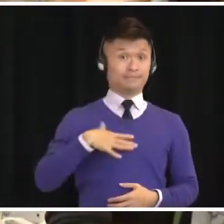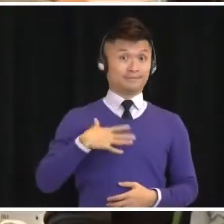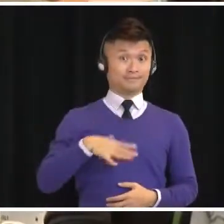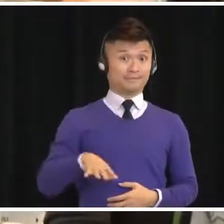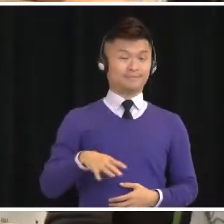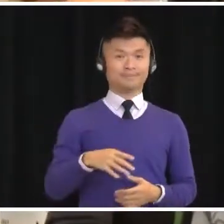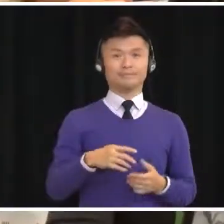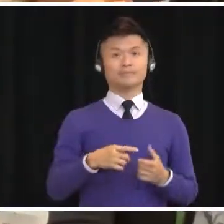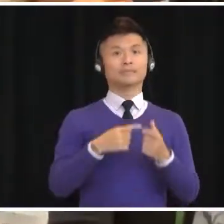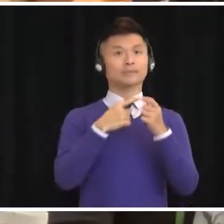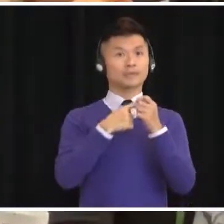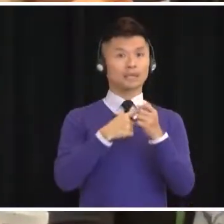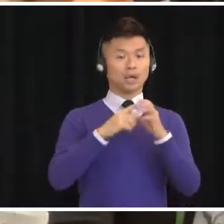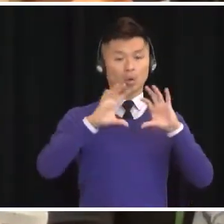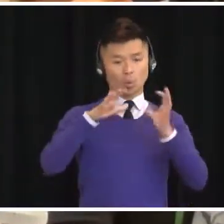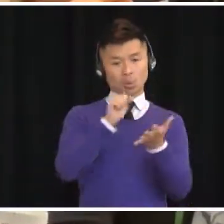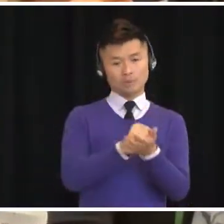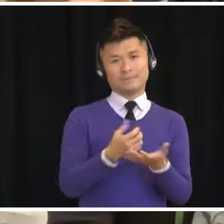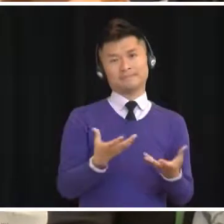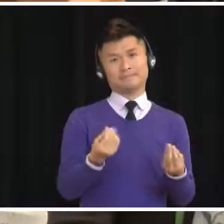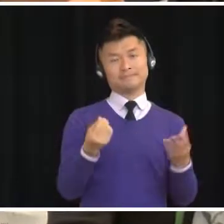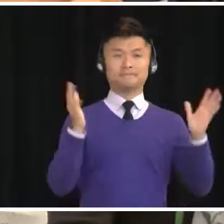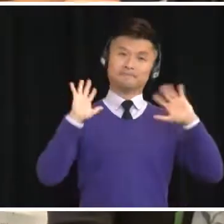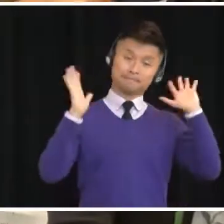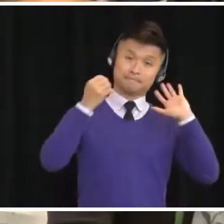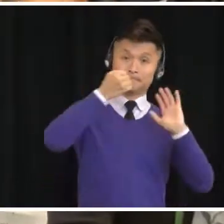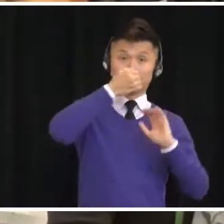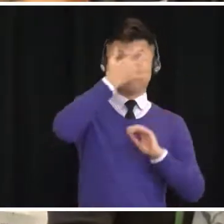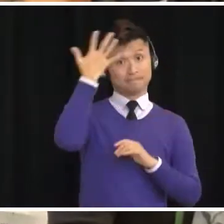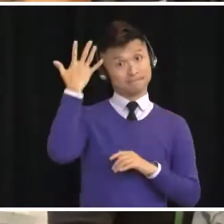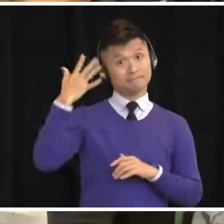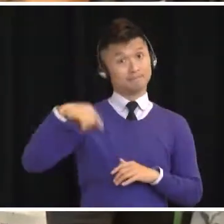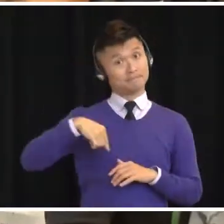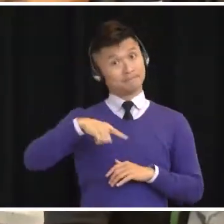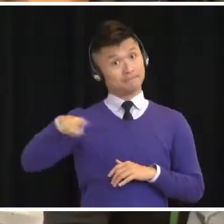Well, on stateless children,